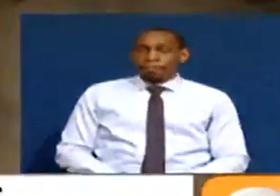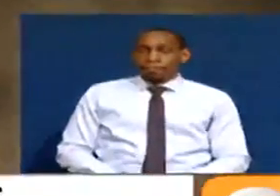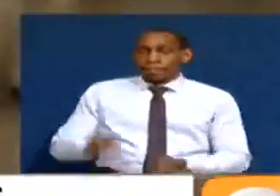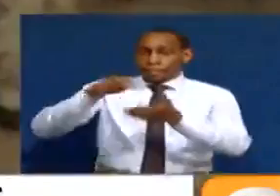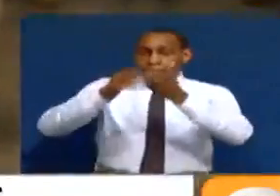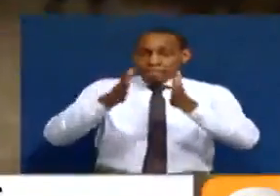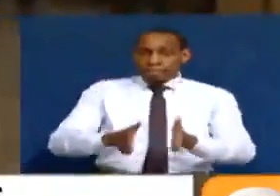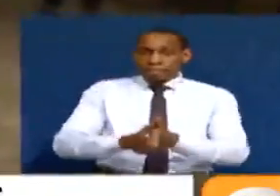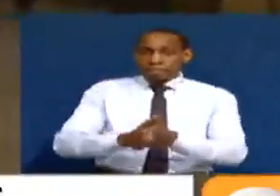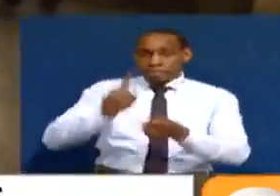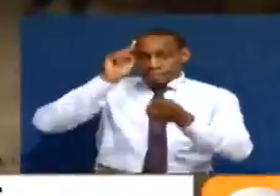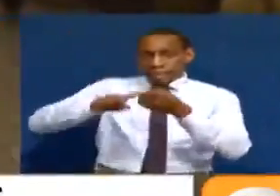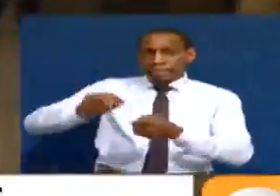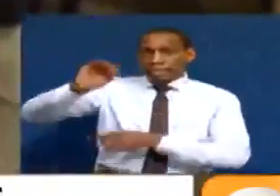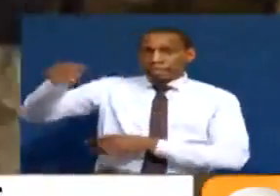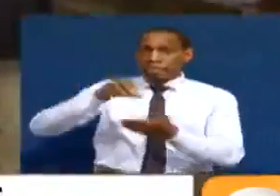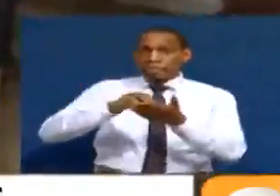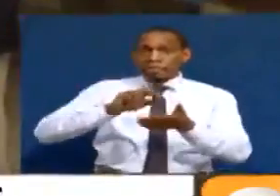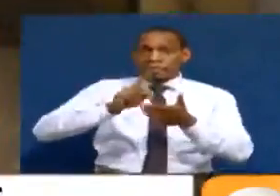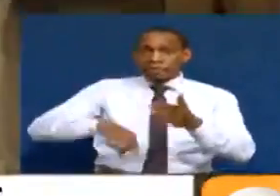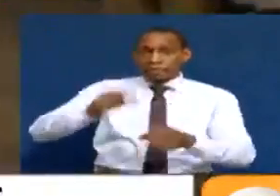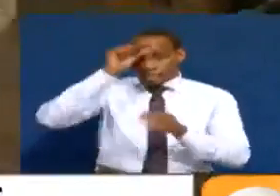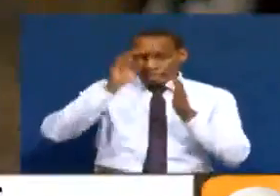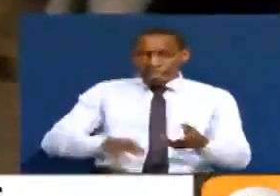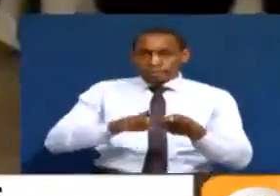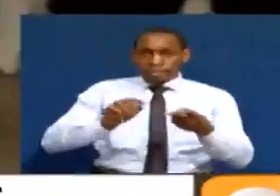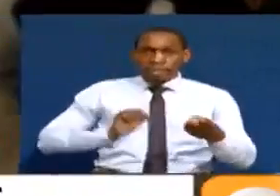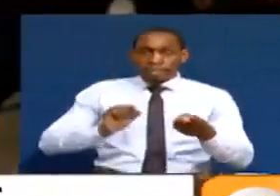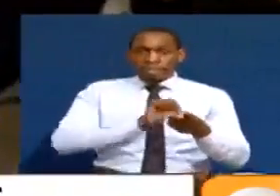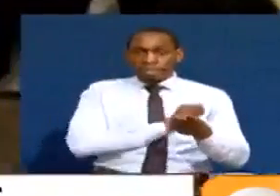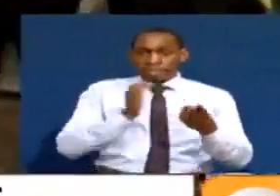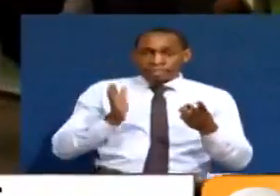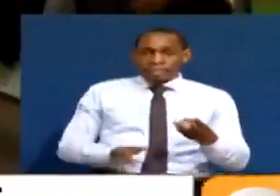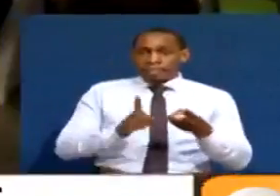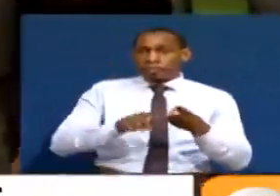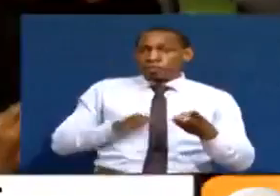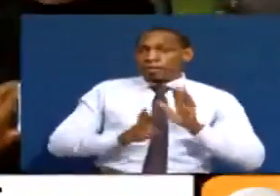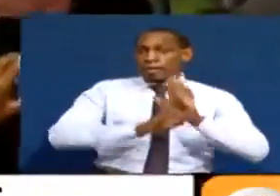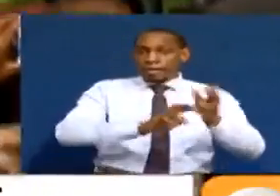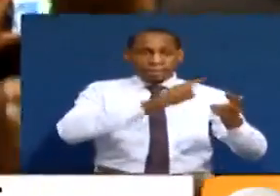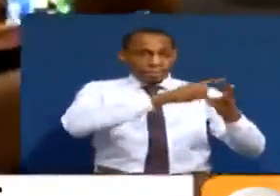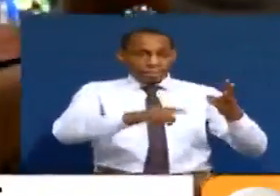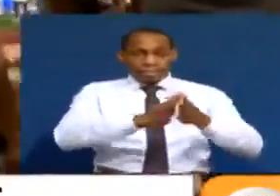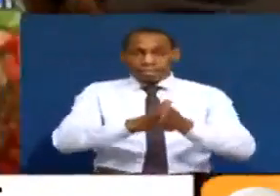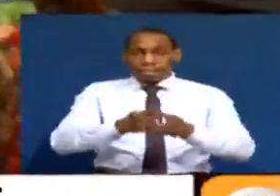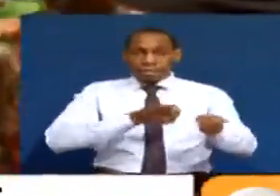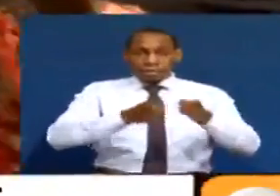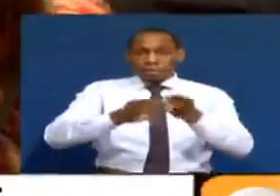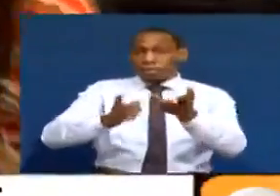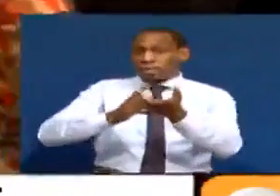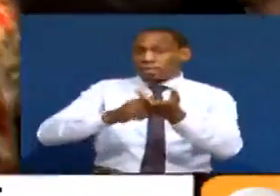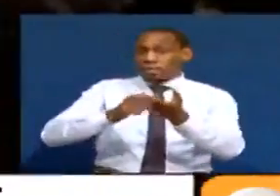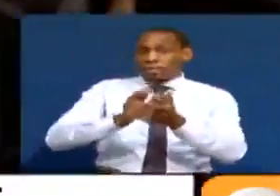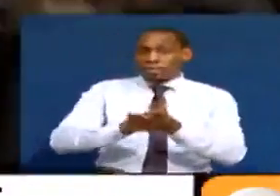For candidates running for county seats, meaning governorship, senatorial and woman representative position, their capping has been